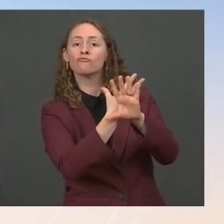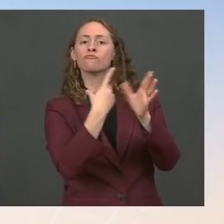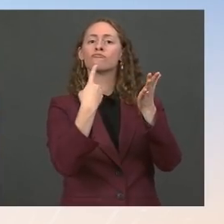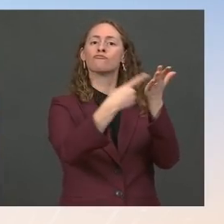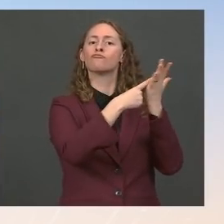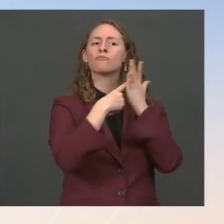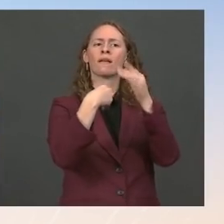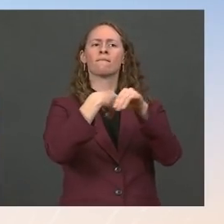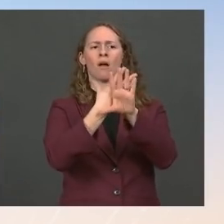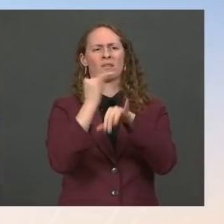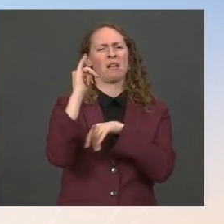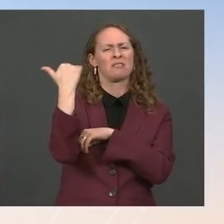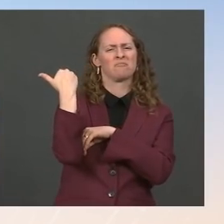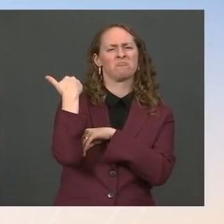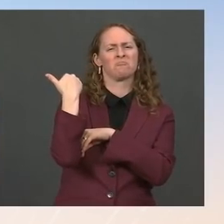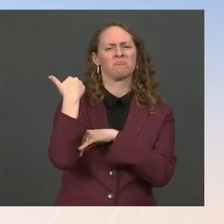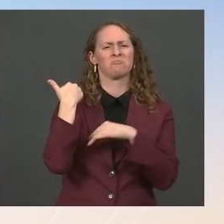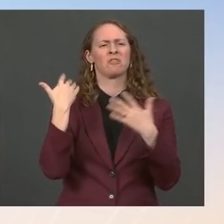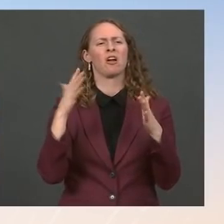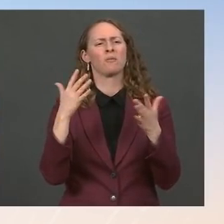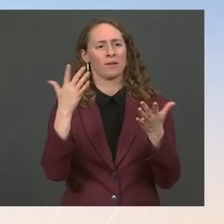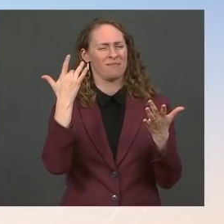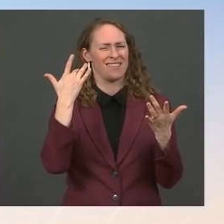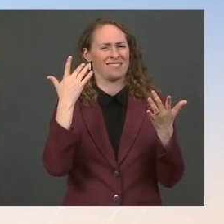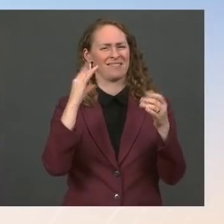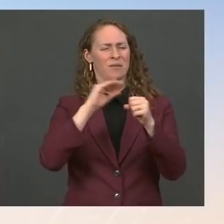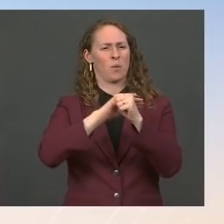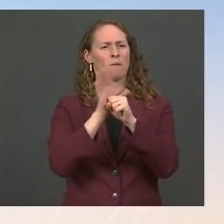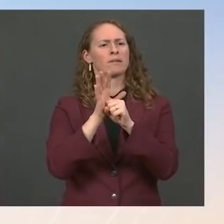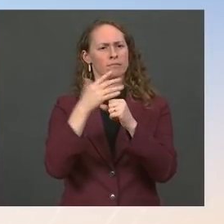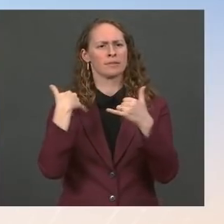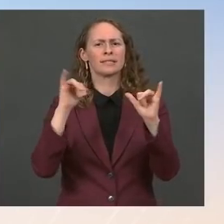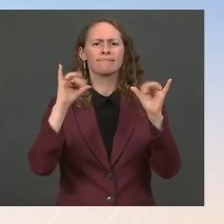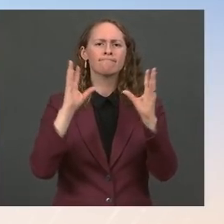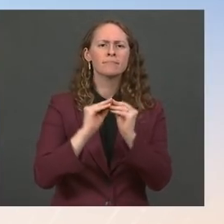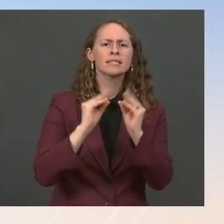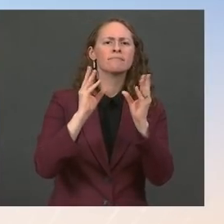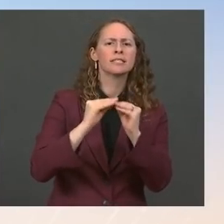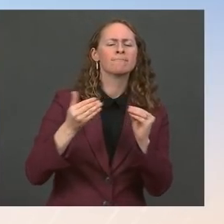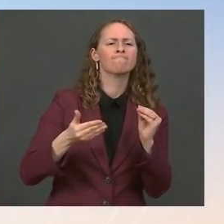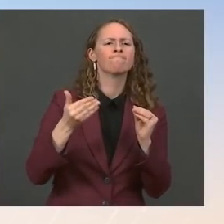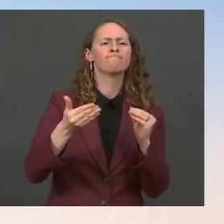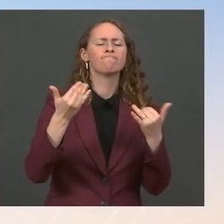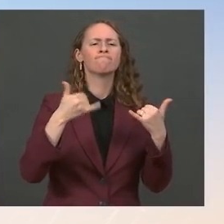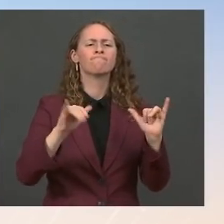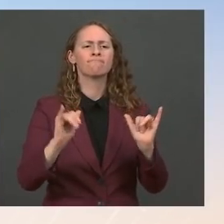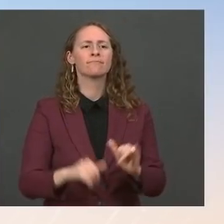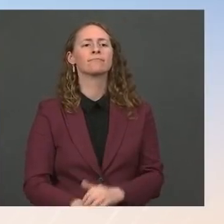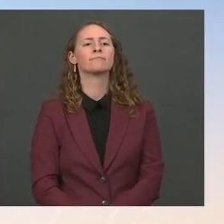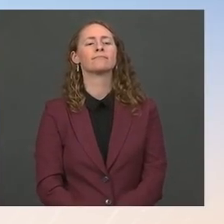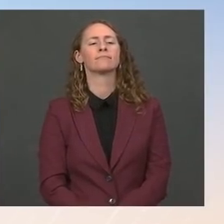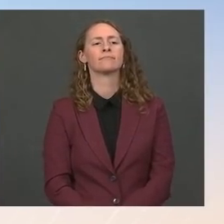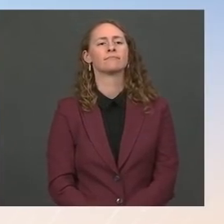over the last couple of years because of COVID, but it is also a moment for a range of leaders, business